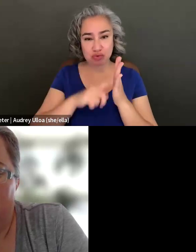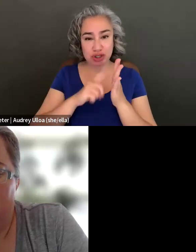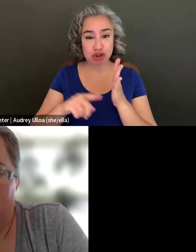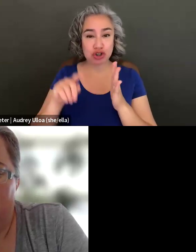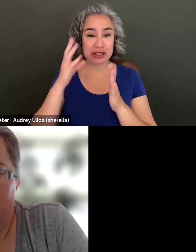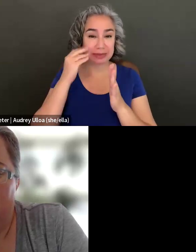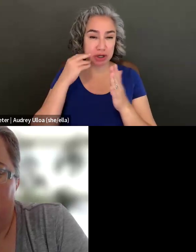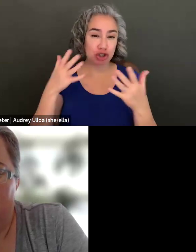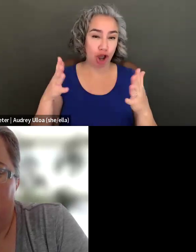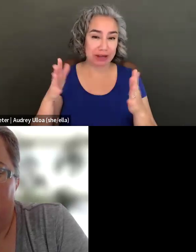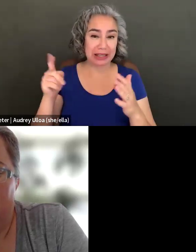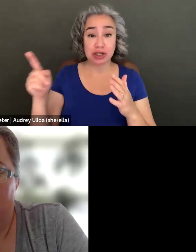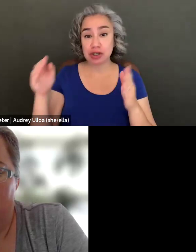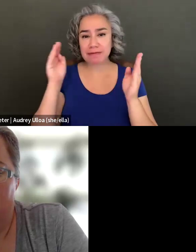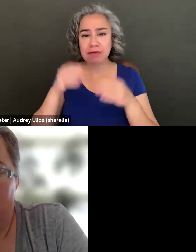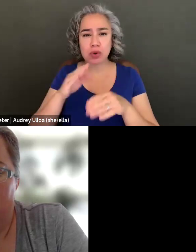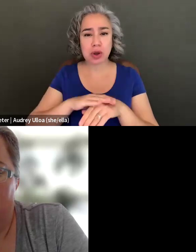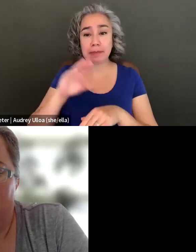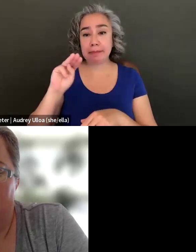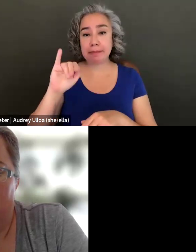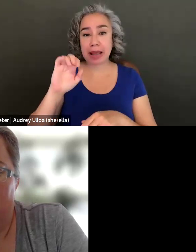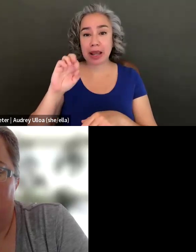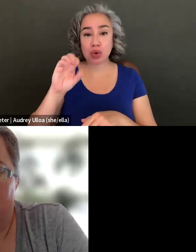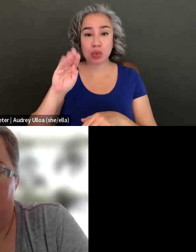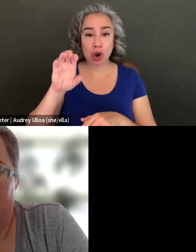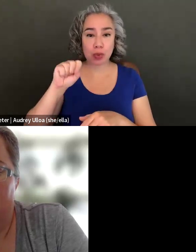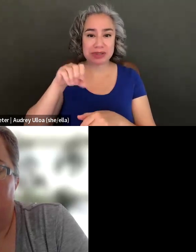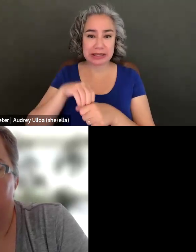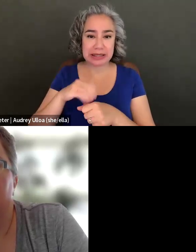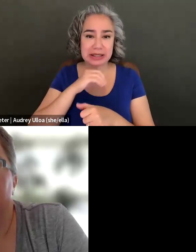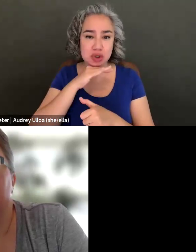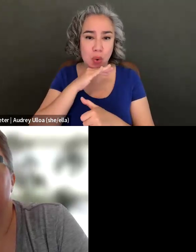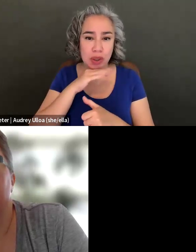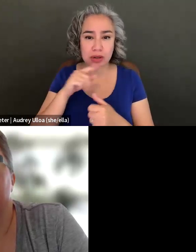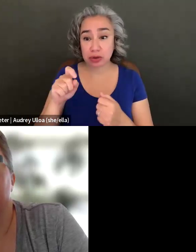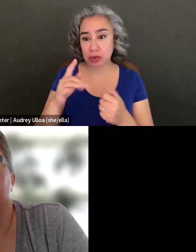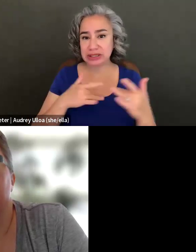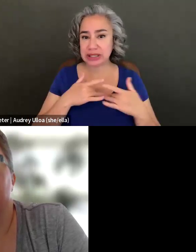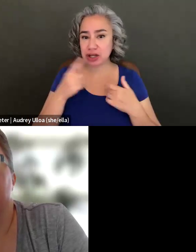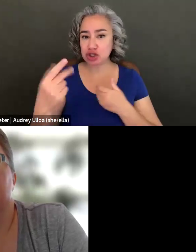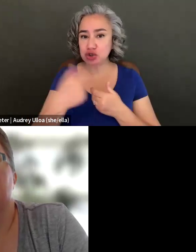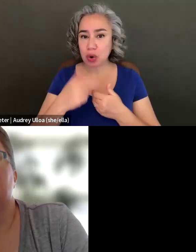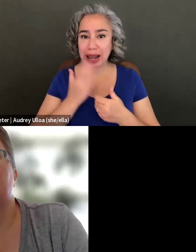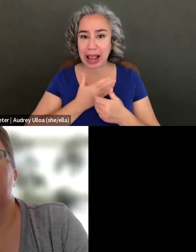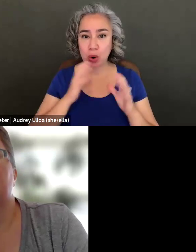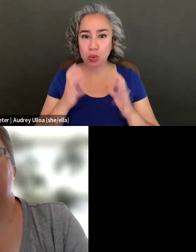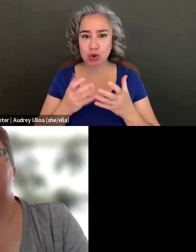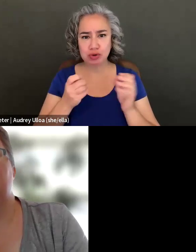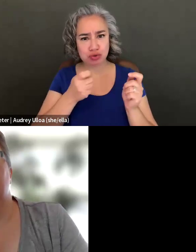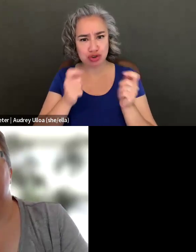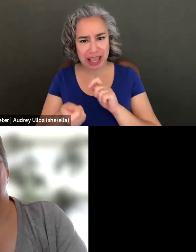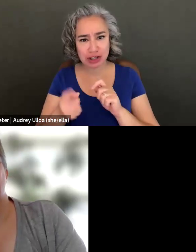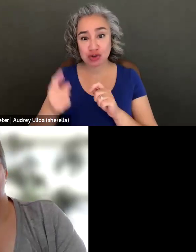really focused on microbes that live in the soil. And so it was exciting to see her join our group and change that focus to really think about